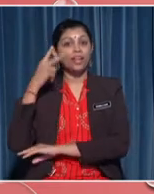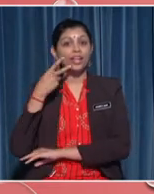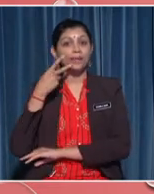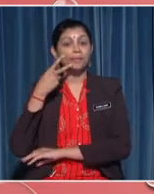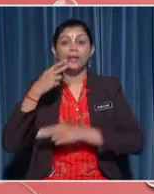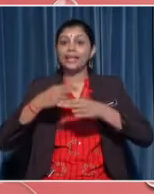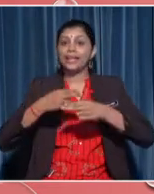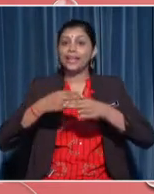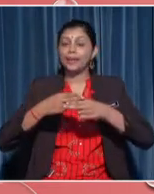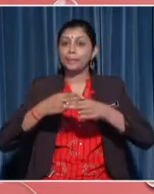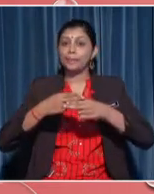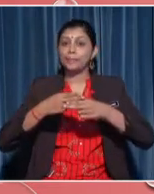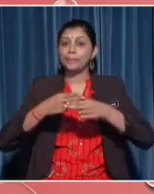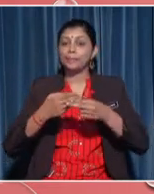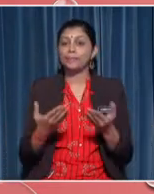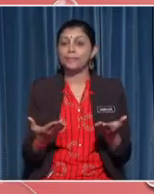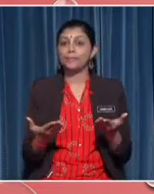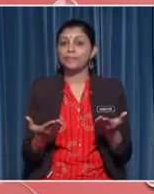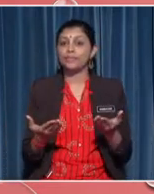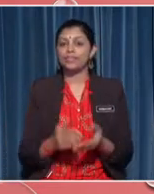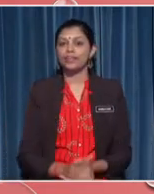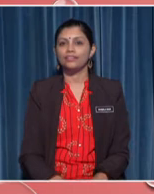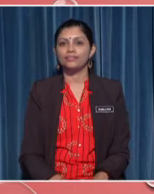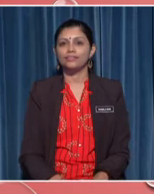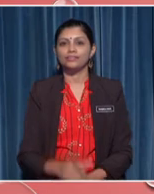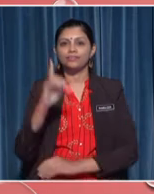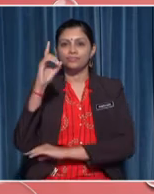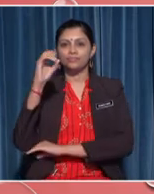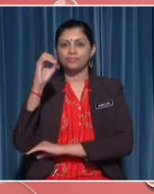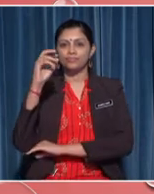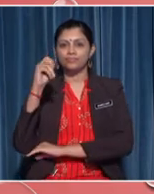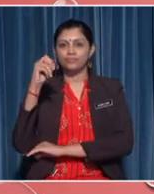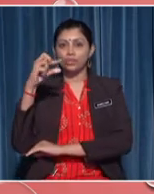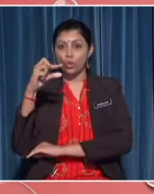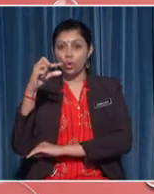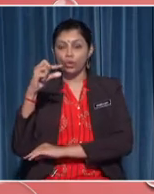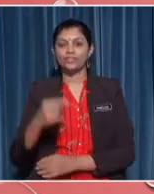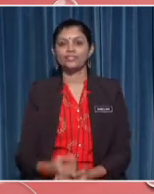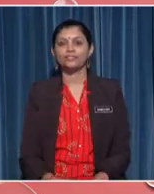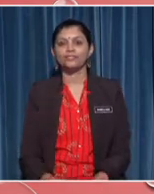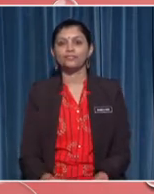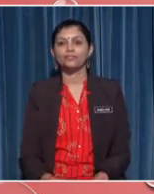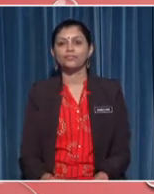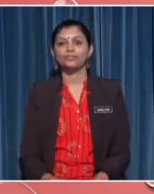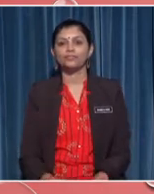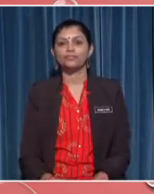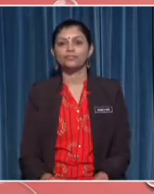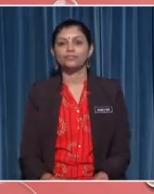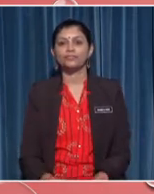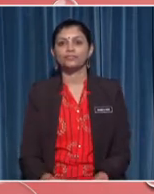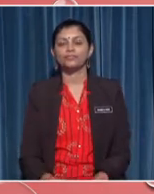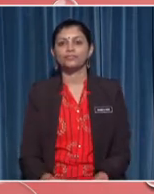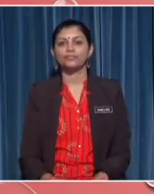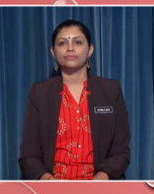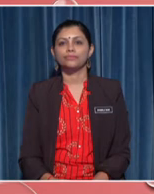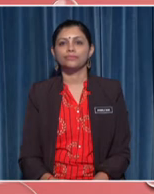is denominated as dong. The seventh currency that we